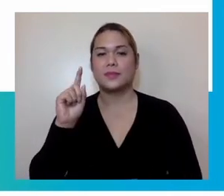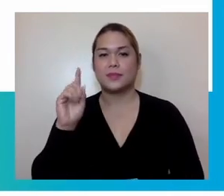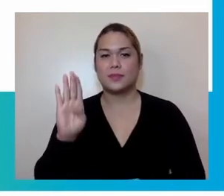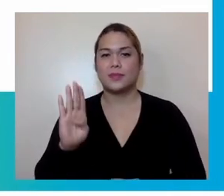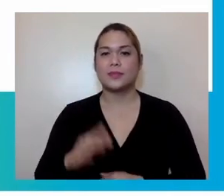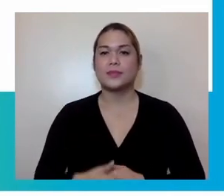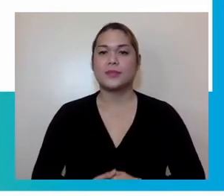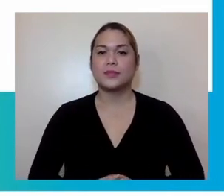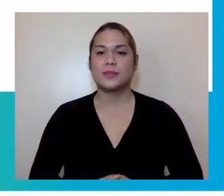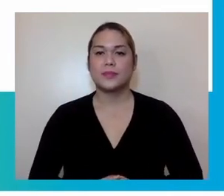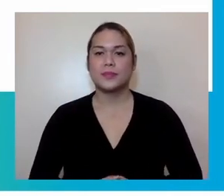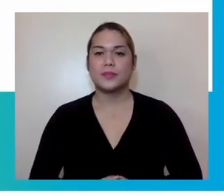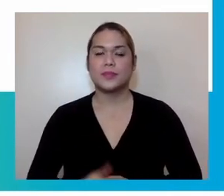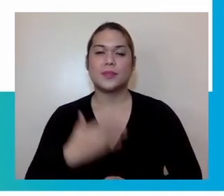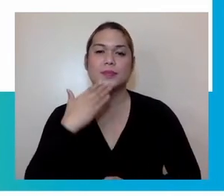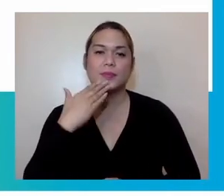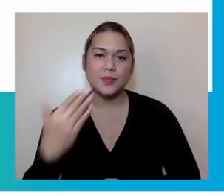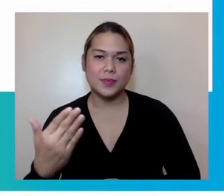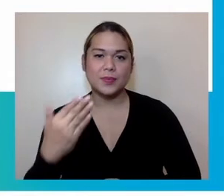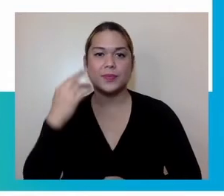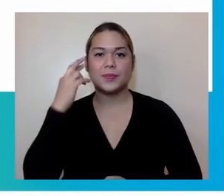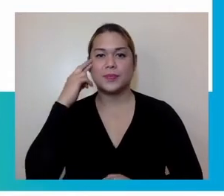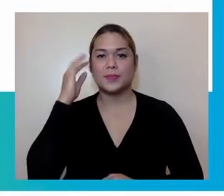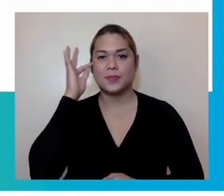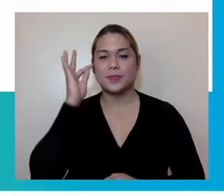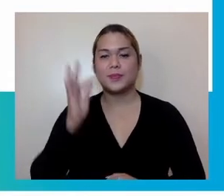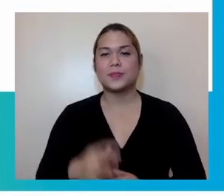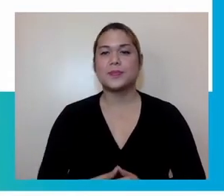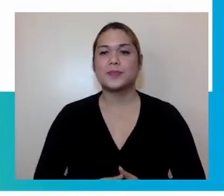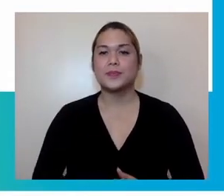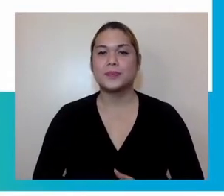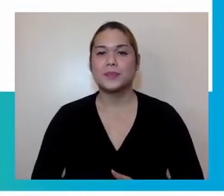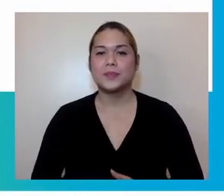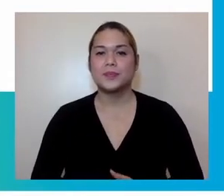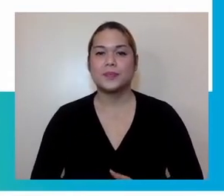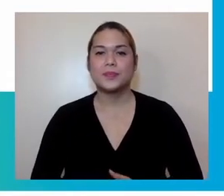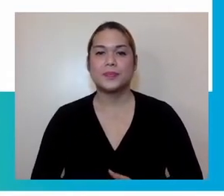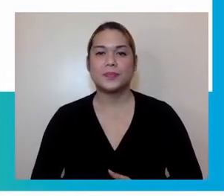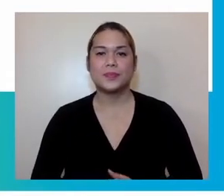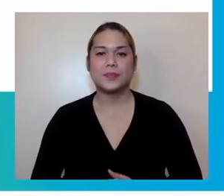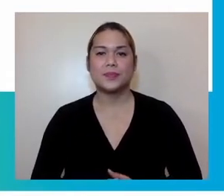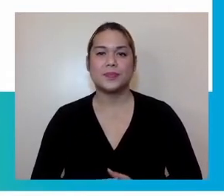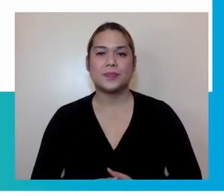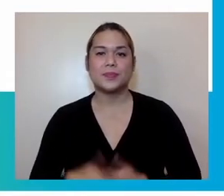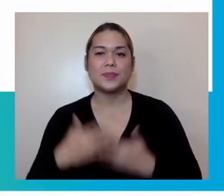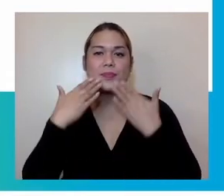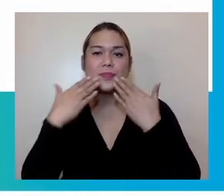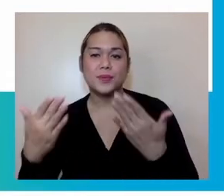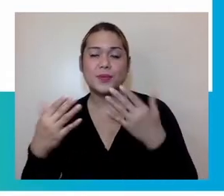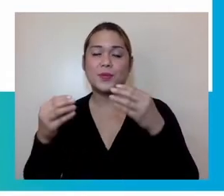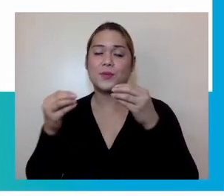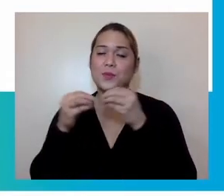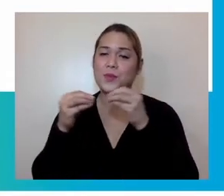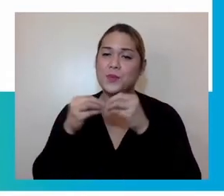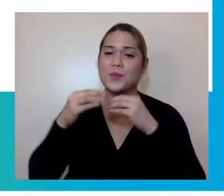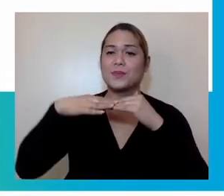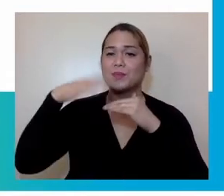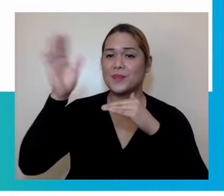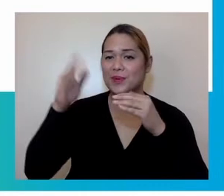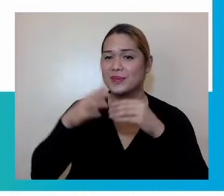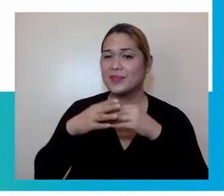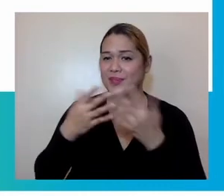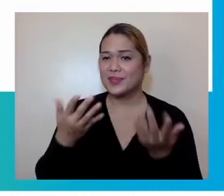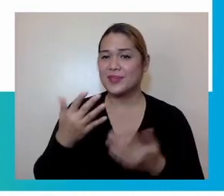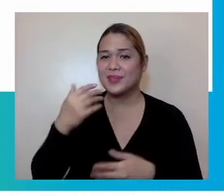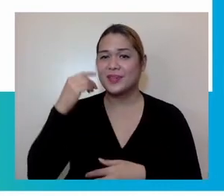Thanks very much for giving us your thoughts, and we hope we can continue to give you a lot to work with in terms of the path